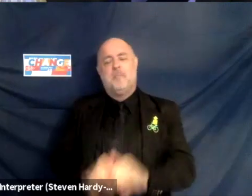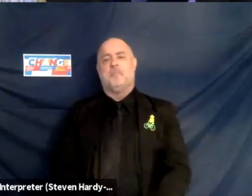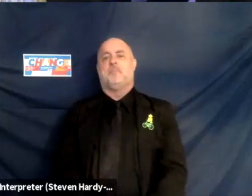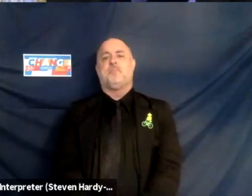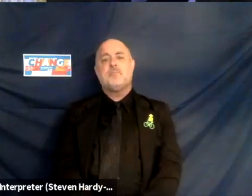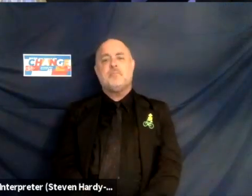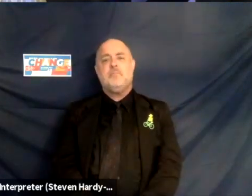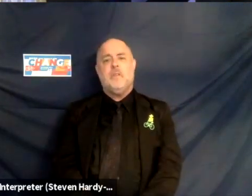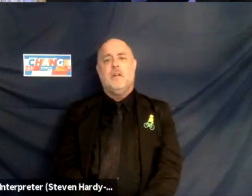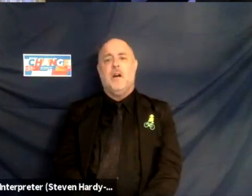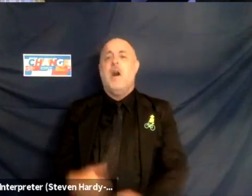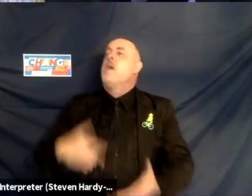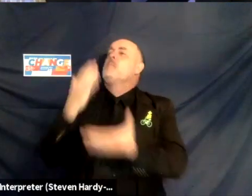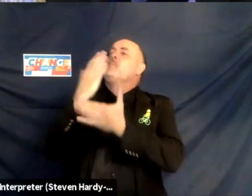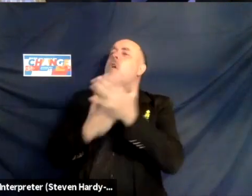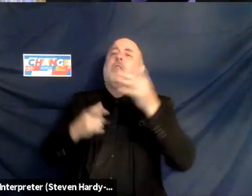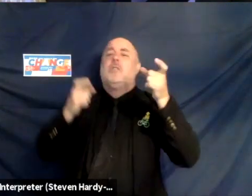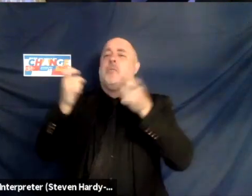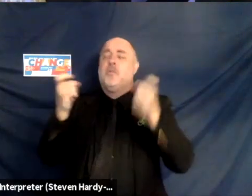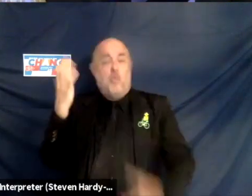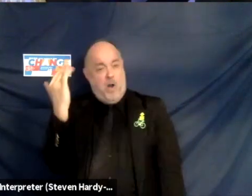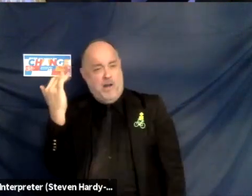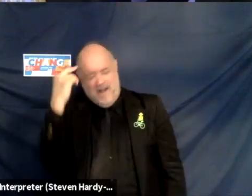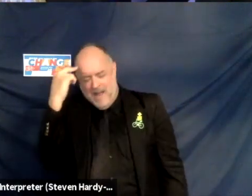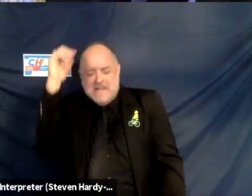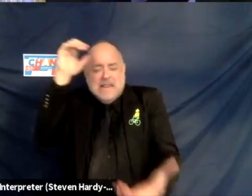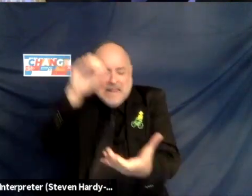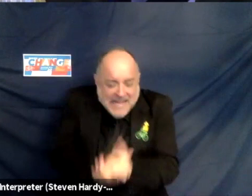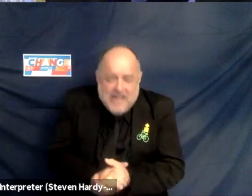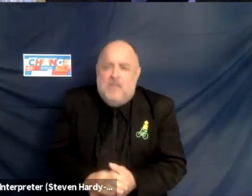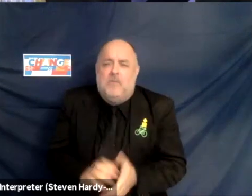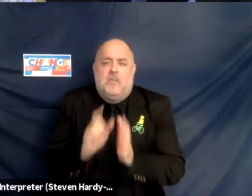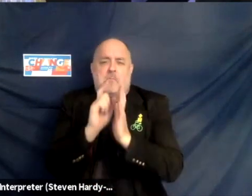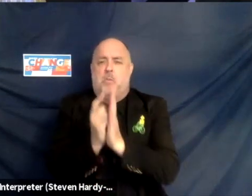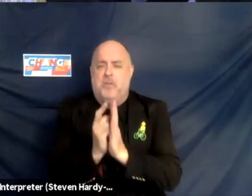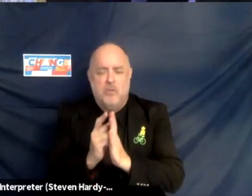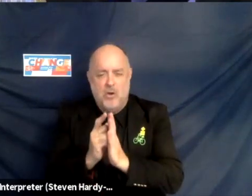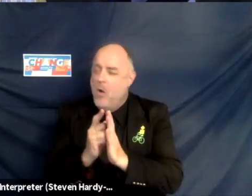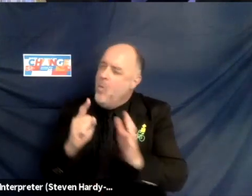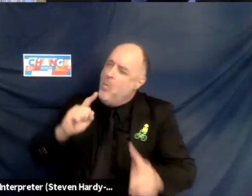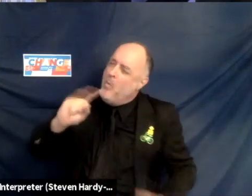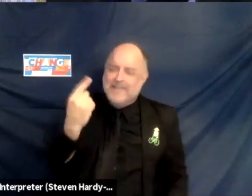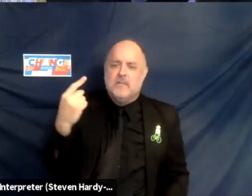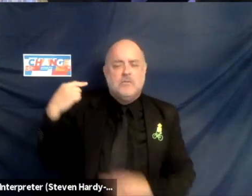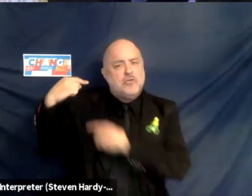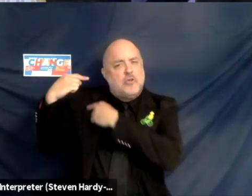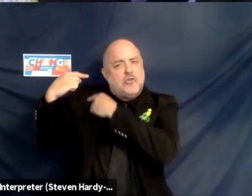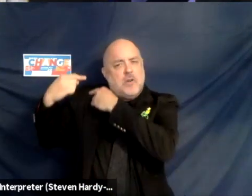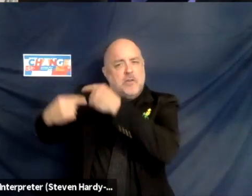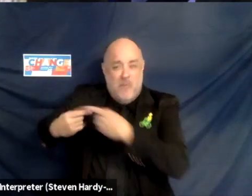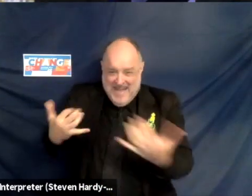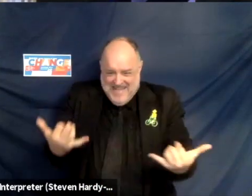I'm part of this administration because I believe in the moment that we have a once-in-a-generation opportunity right